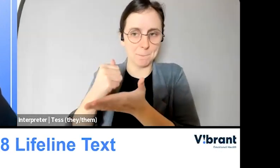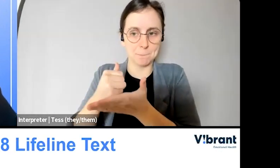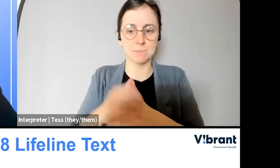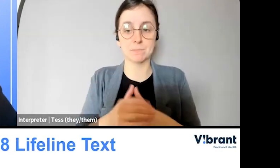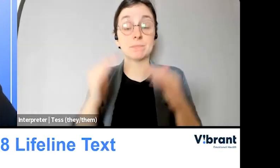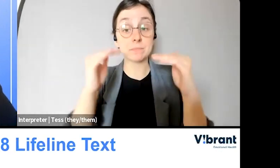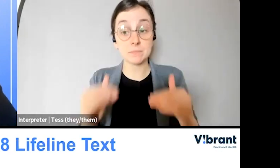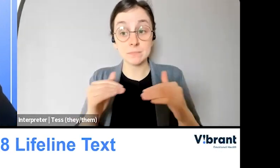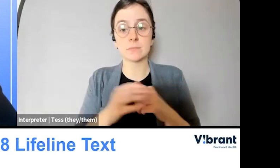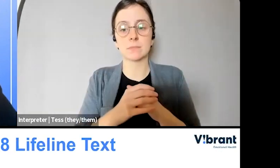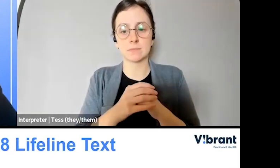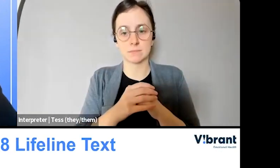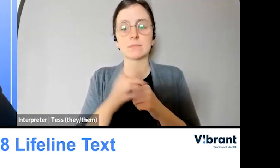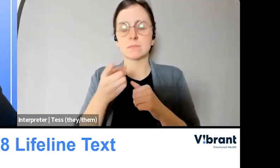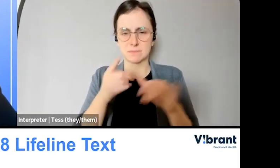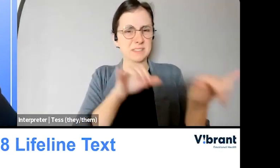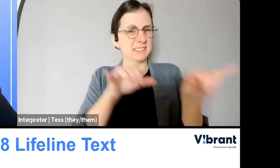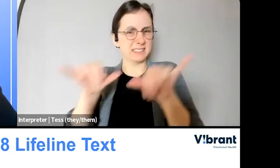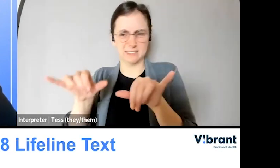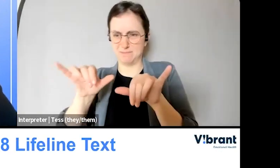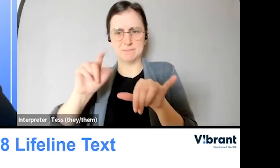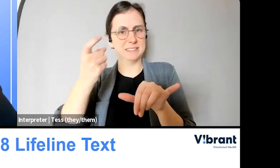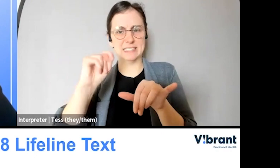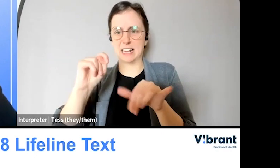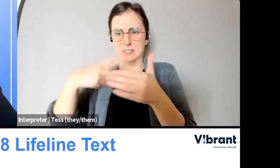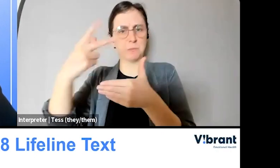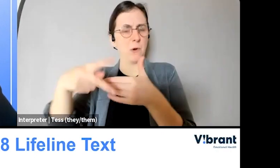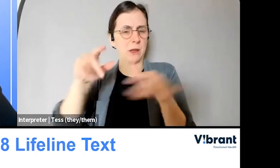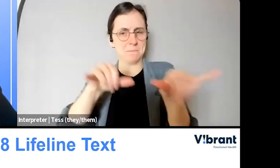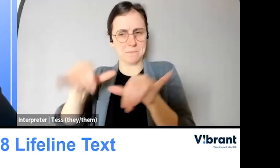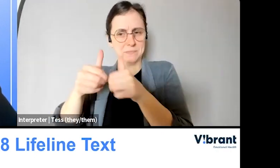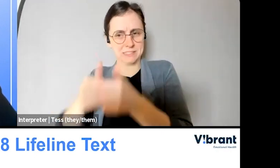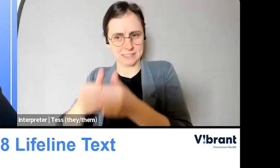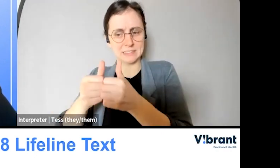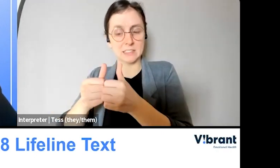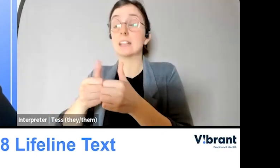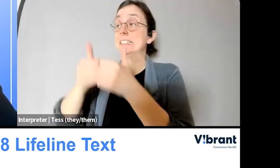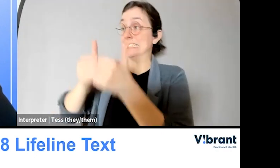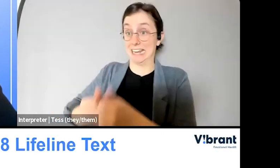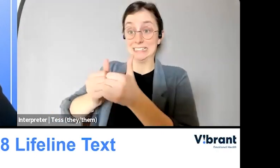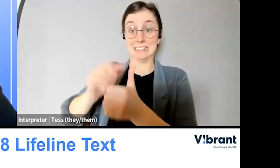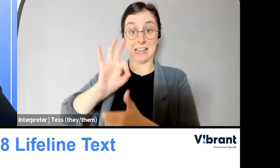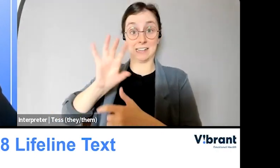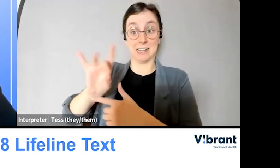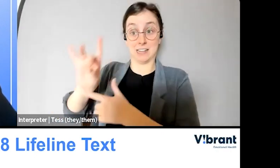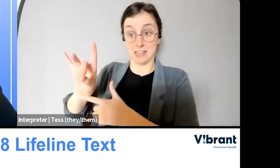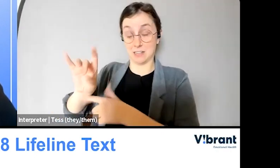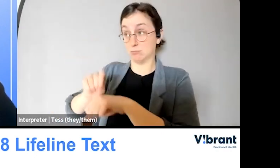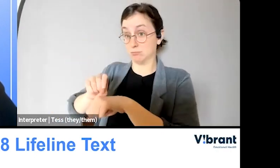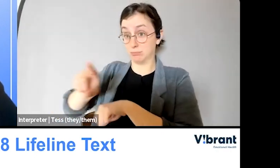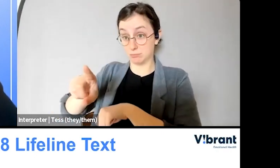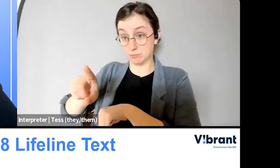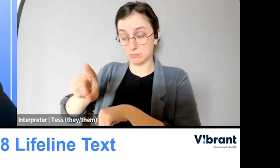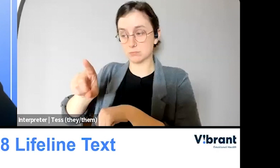And again, it's very similar for the text program as well. Texting to 988 into the